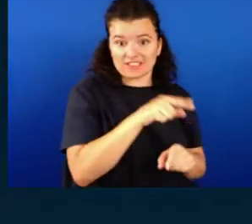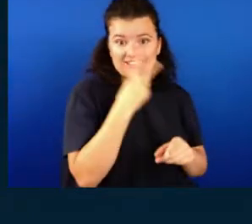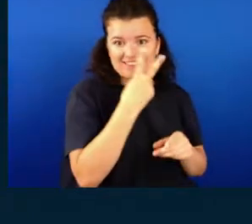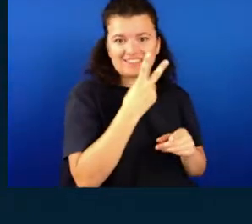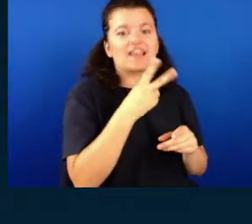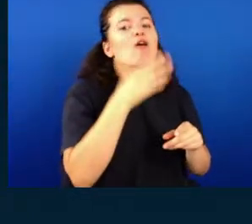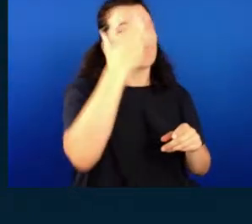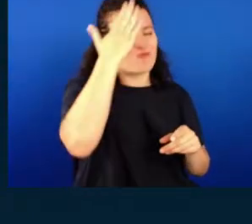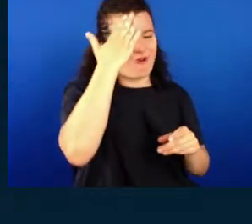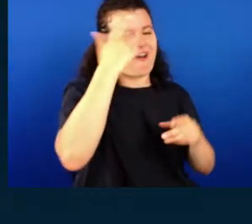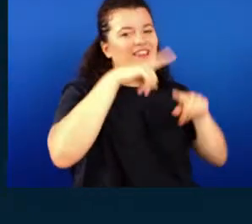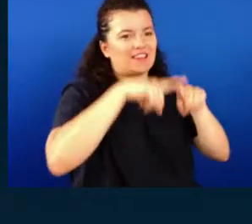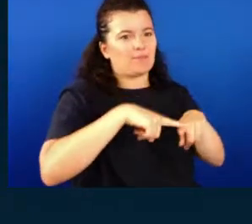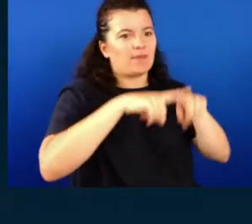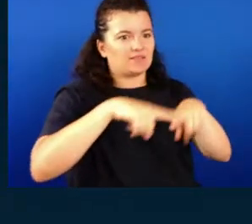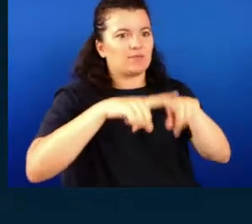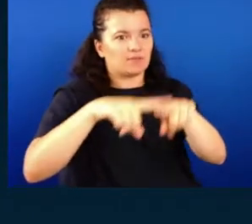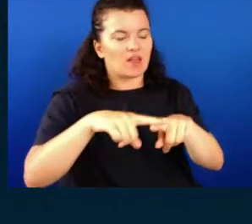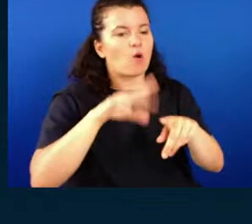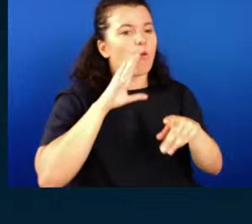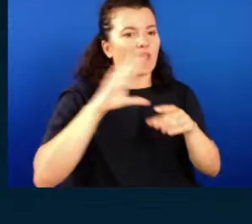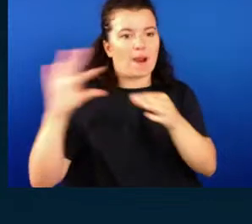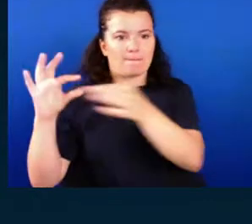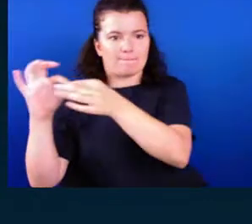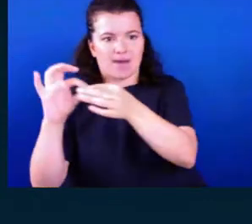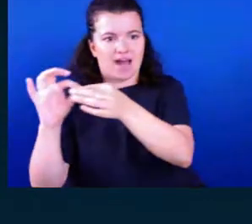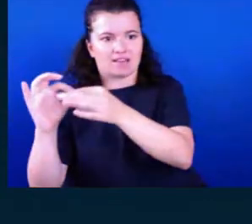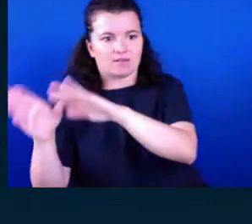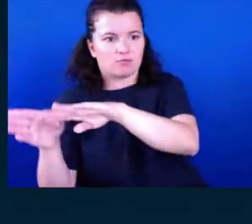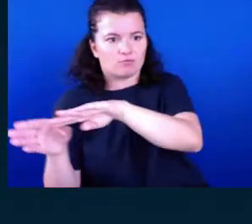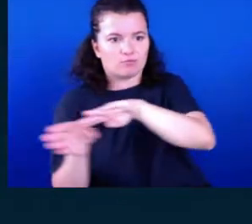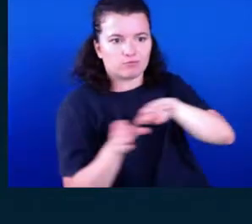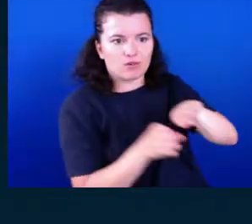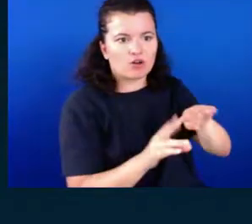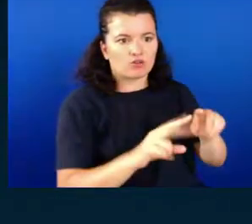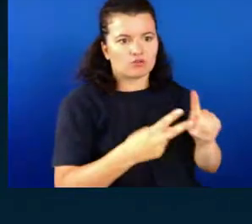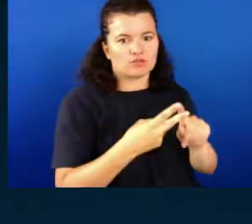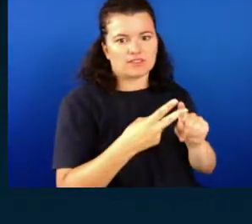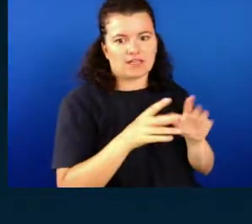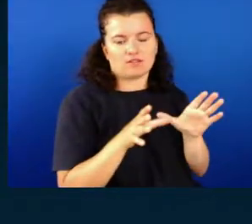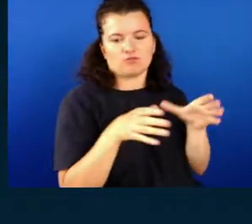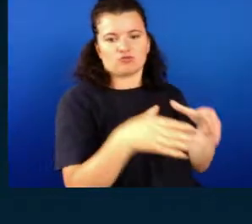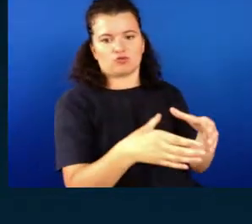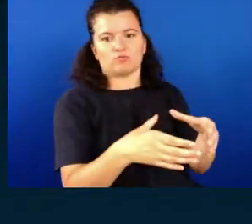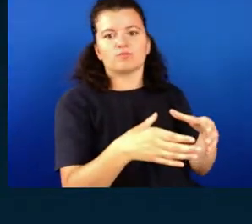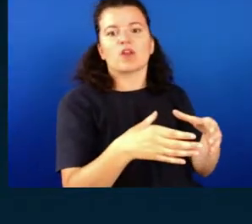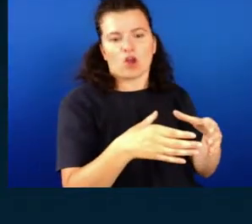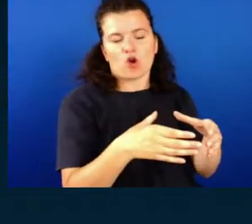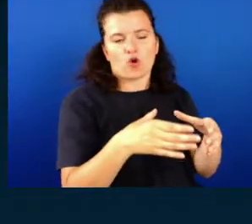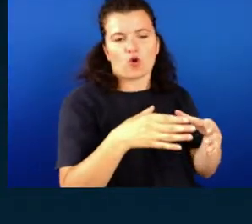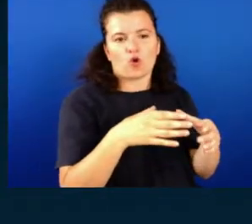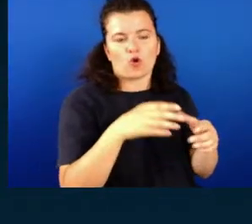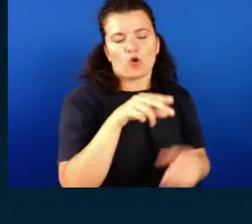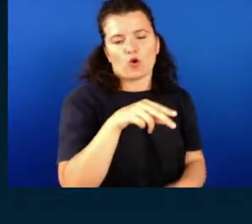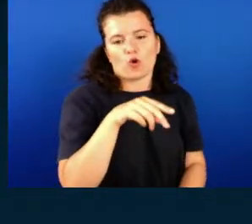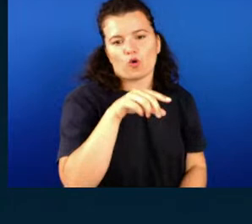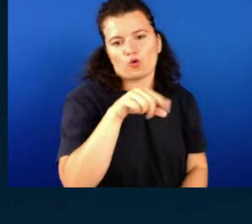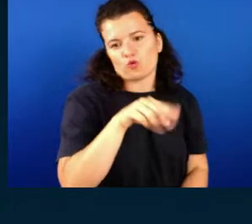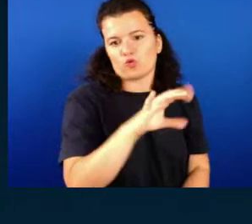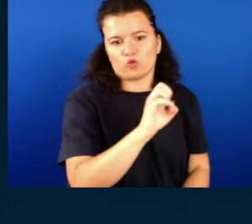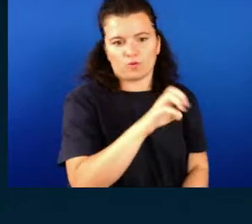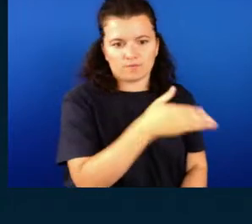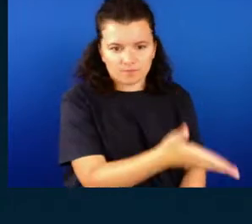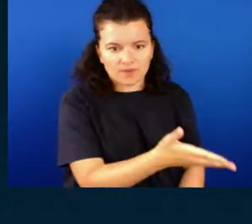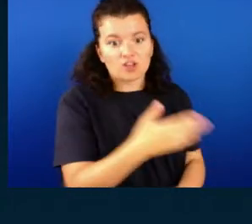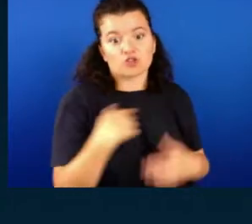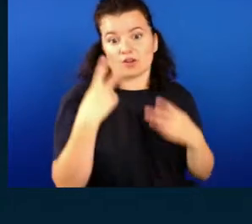be, with push output binding, sent to the second job queue. And now my storage account is